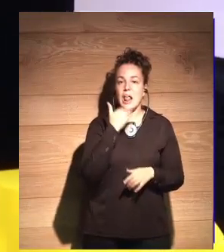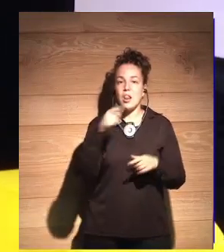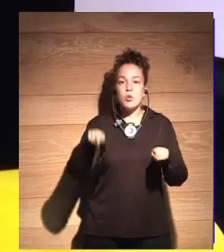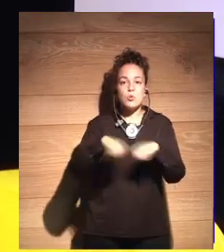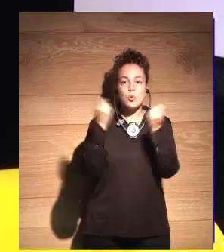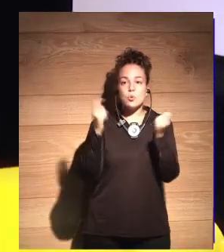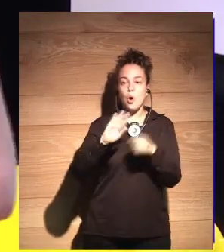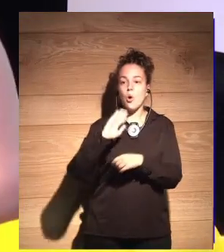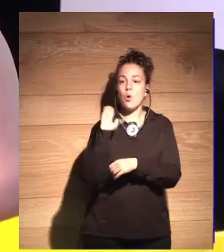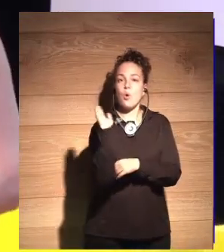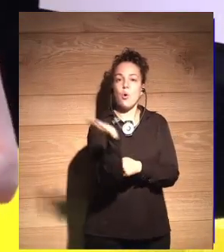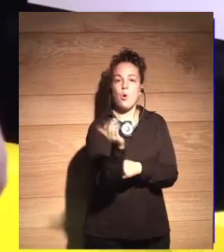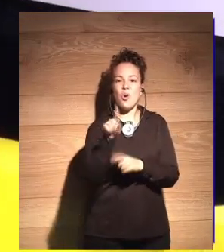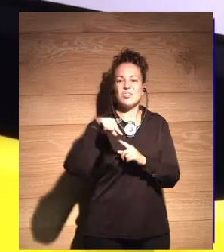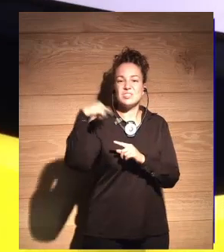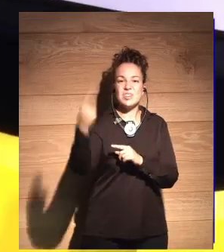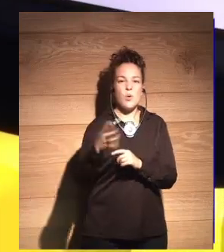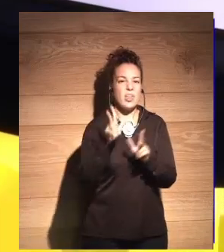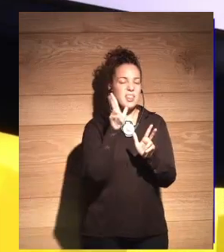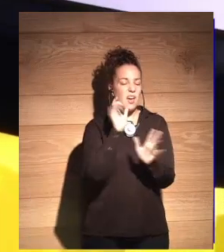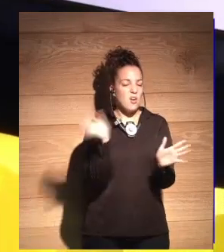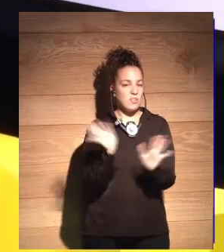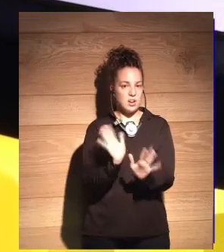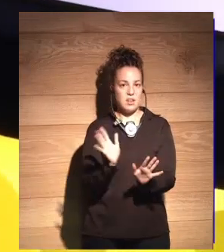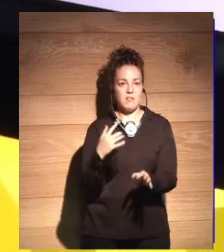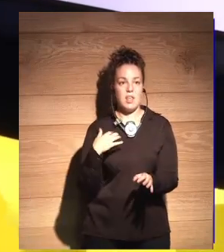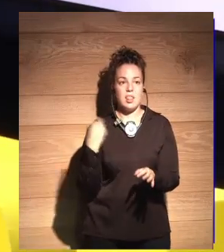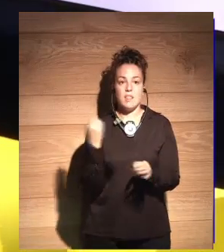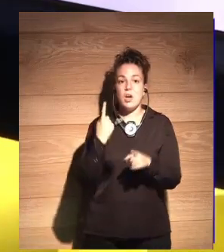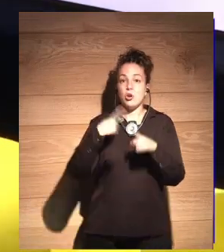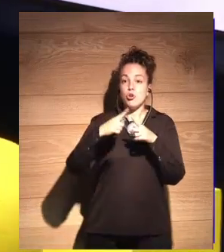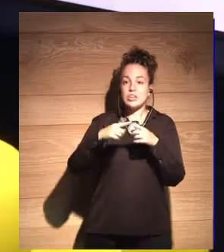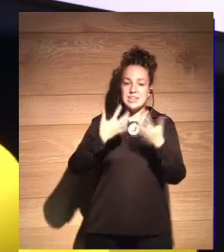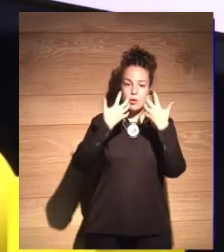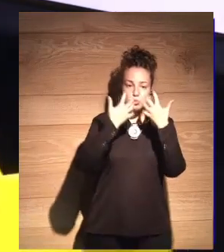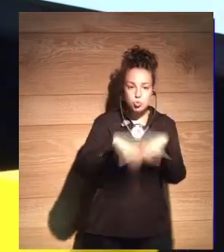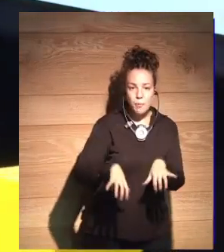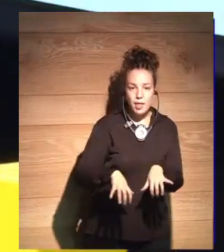automate what we should, and let's have humans do what they're good at.